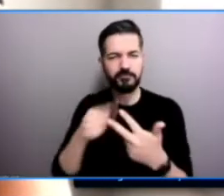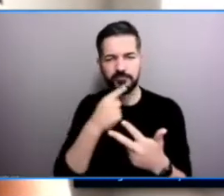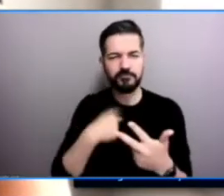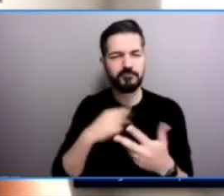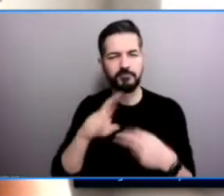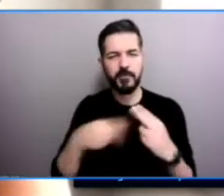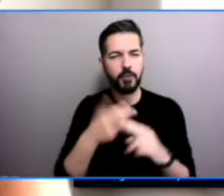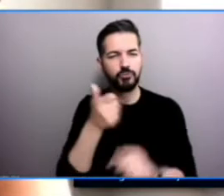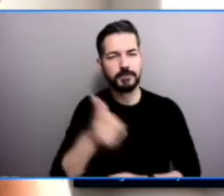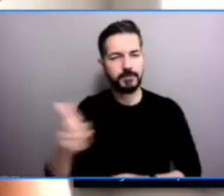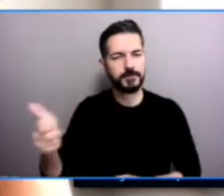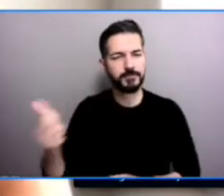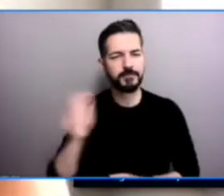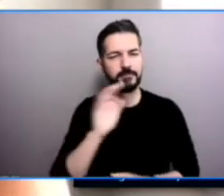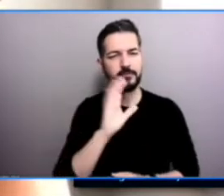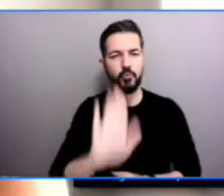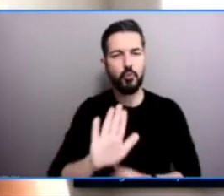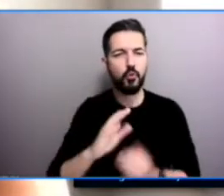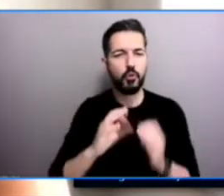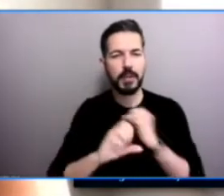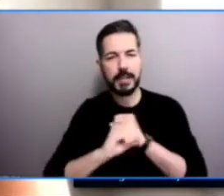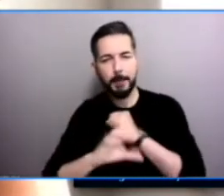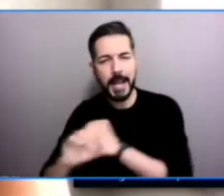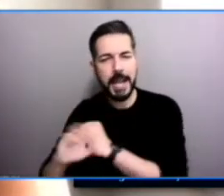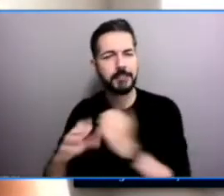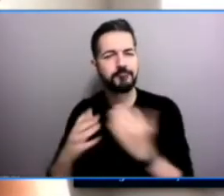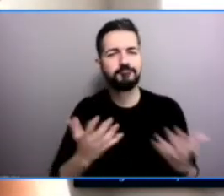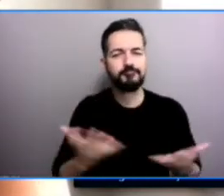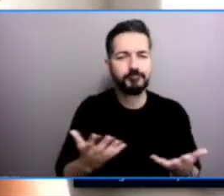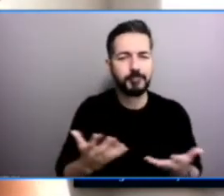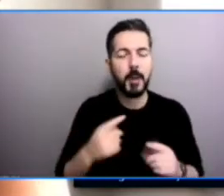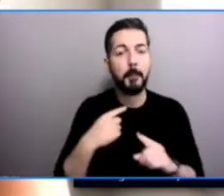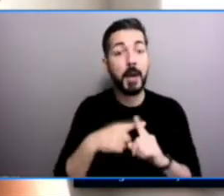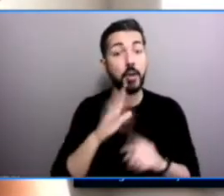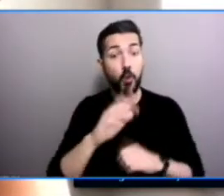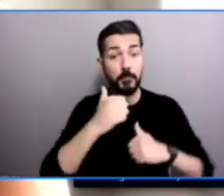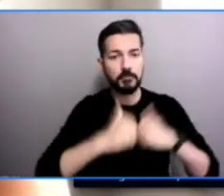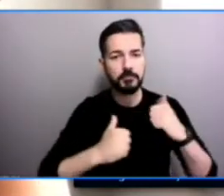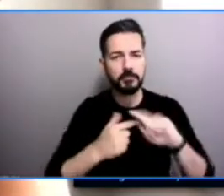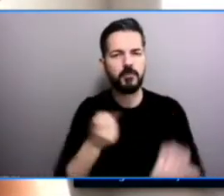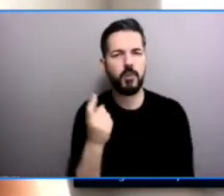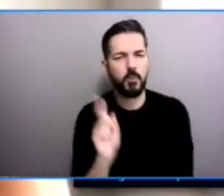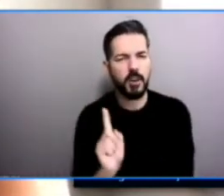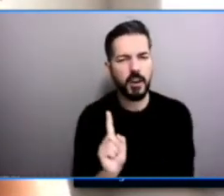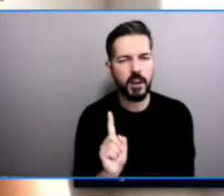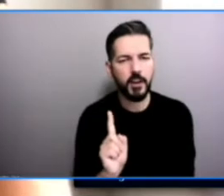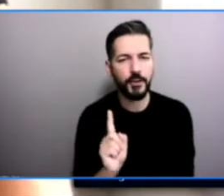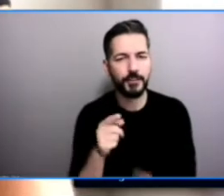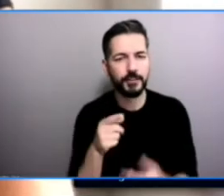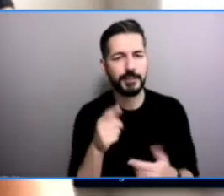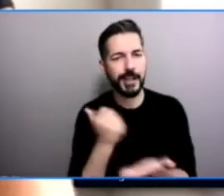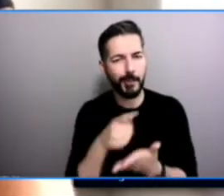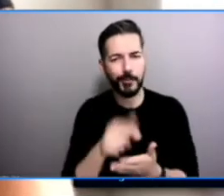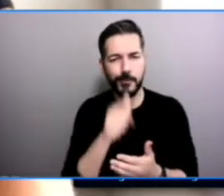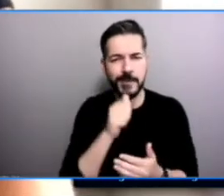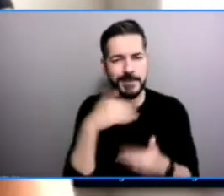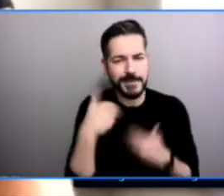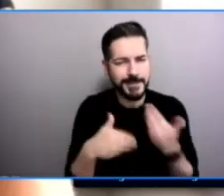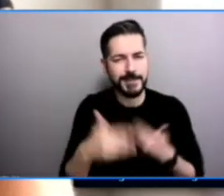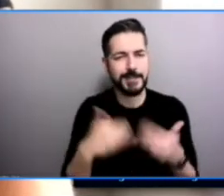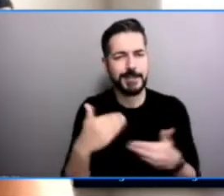Good afternoon, everyone. My name is Mila Alayubi. My pronouns are she, her, and I'm the Strategic Partnerships Director for